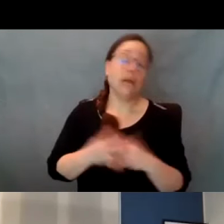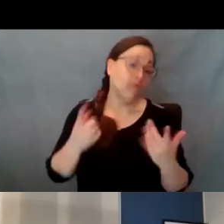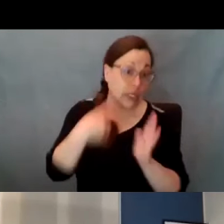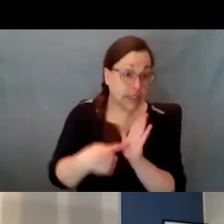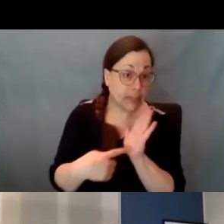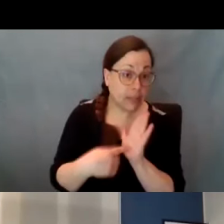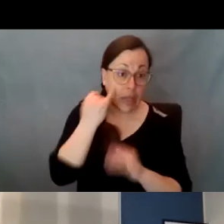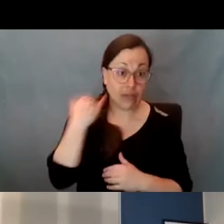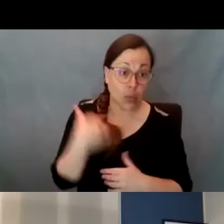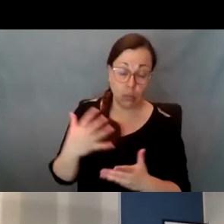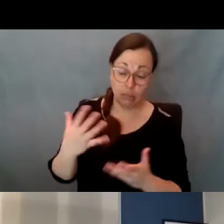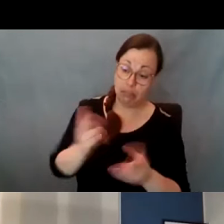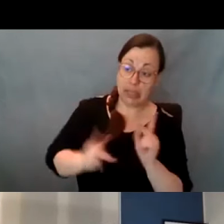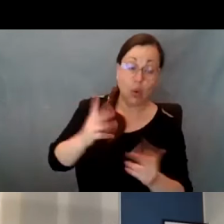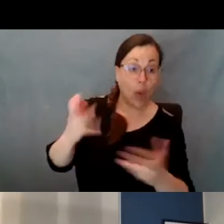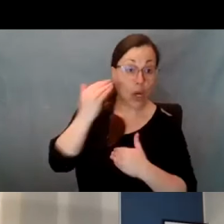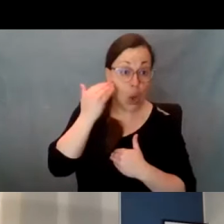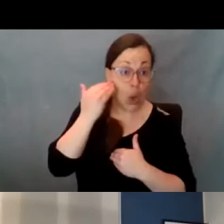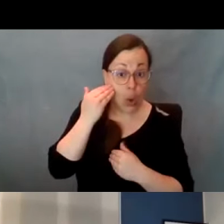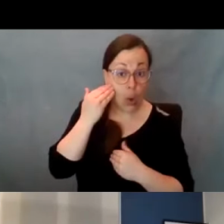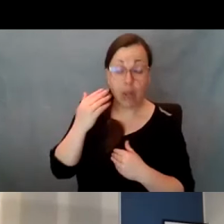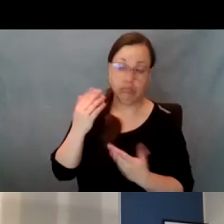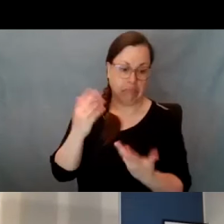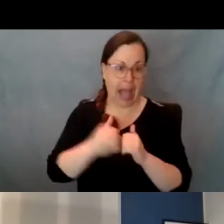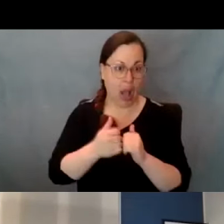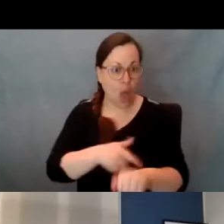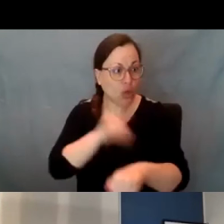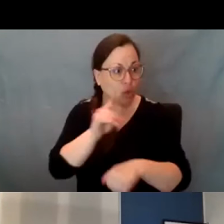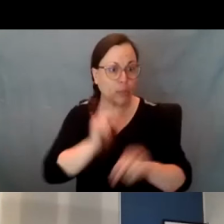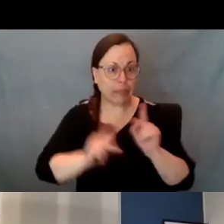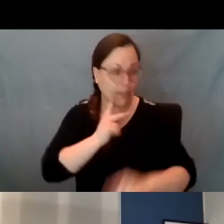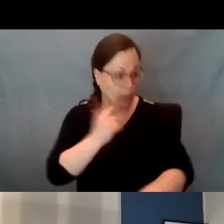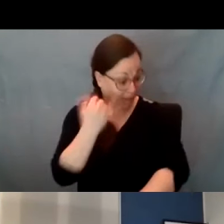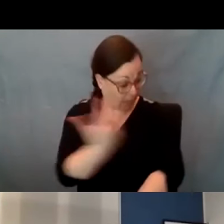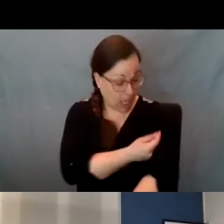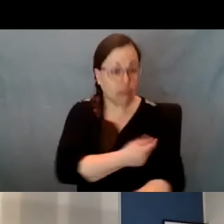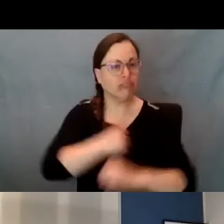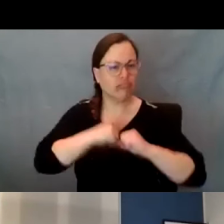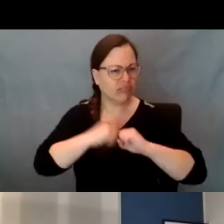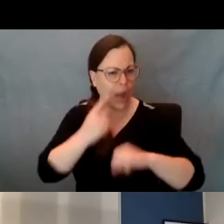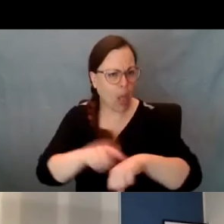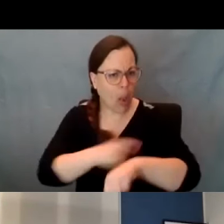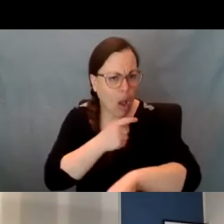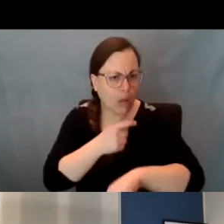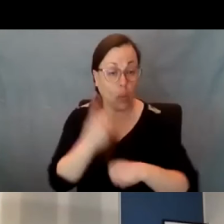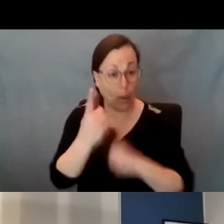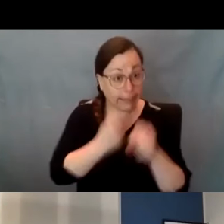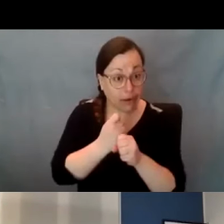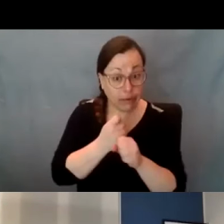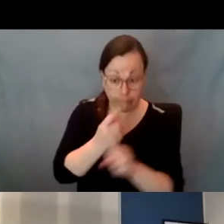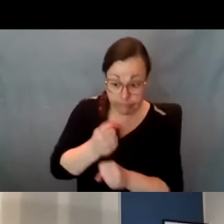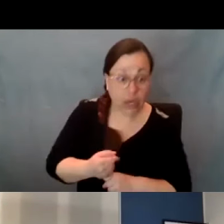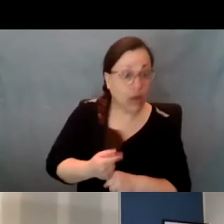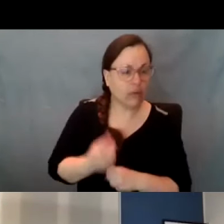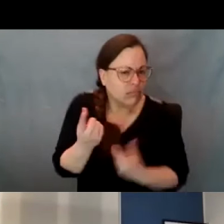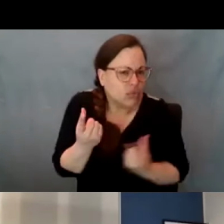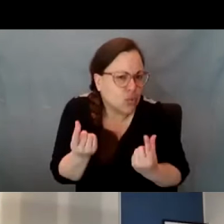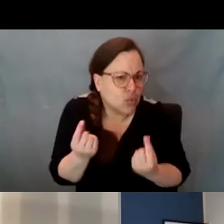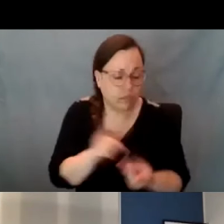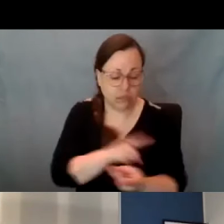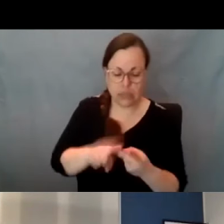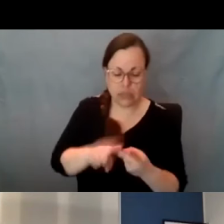example, how long are the people protected for? Do they need a booster dose or a vaccination each year? We also need to understand